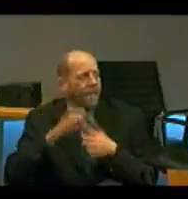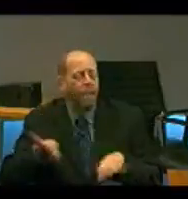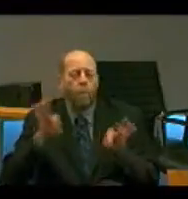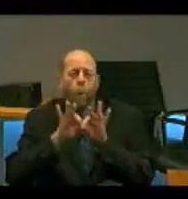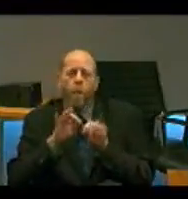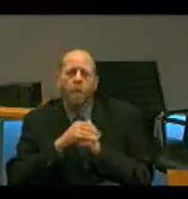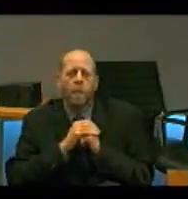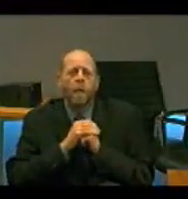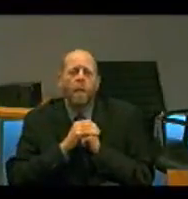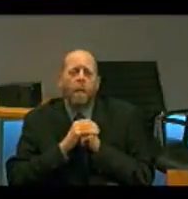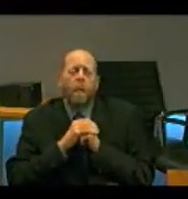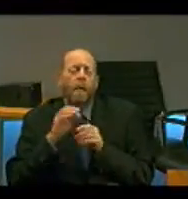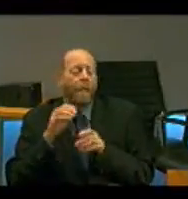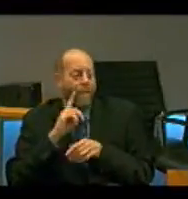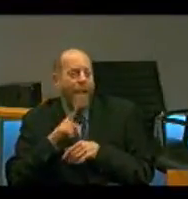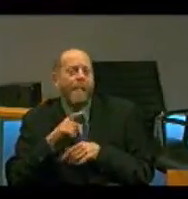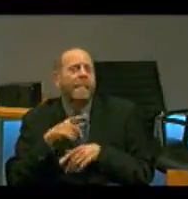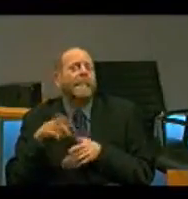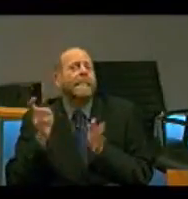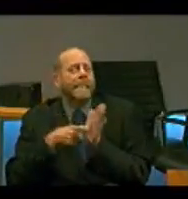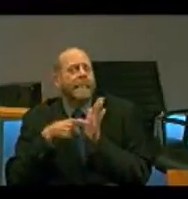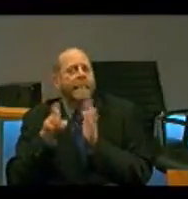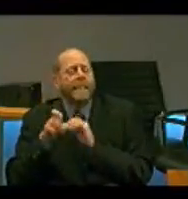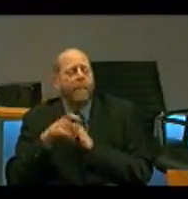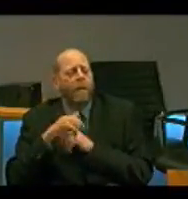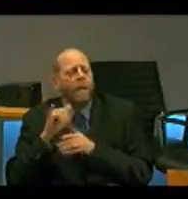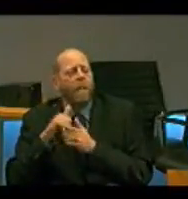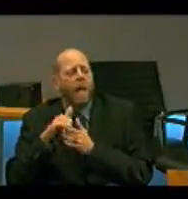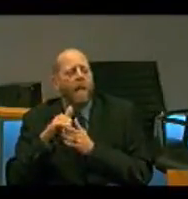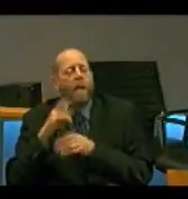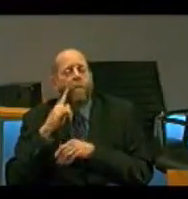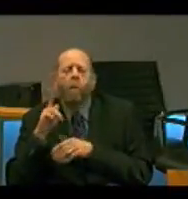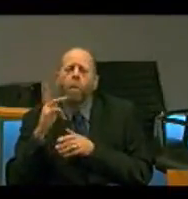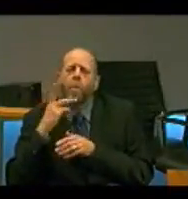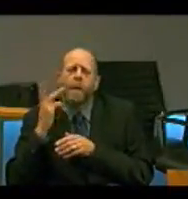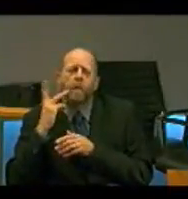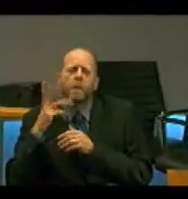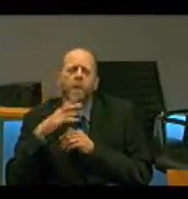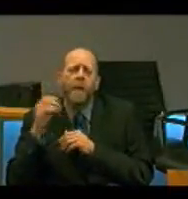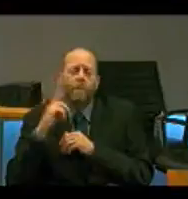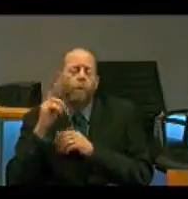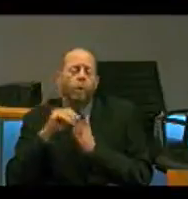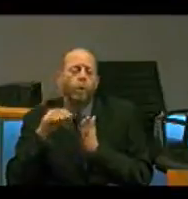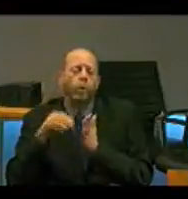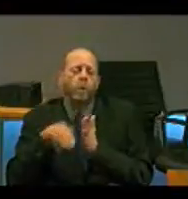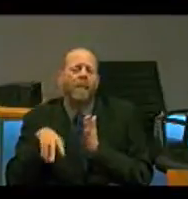important, in fact, it's necessary that for parents and for